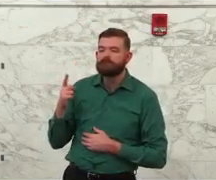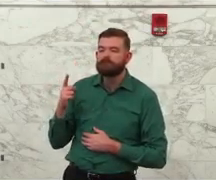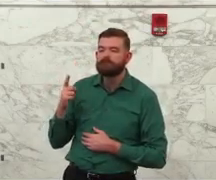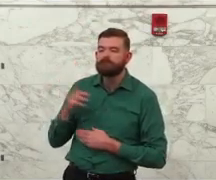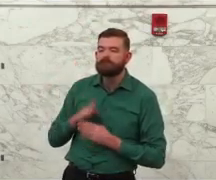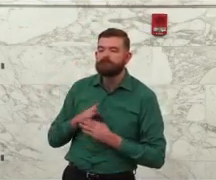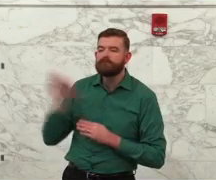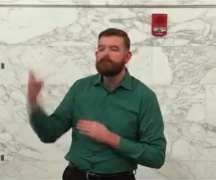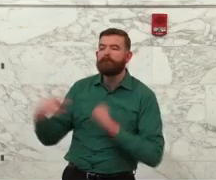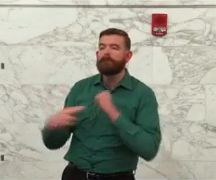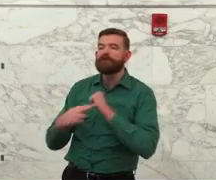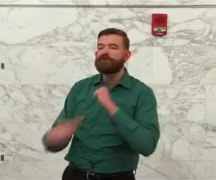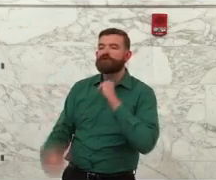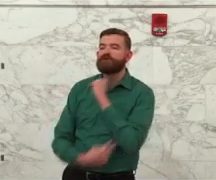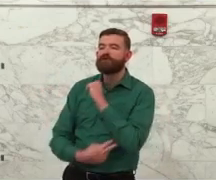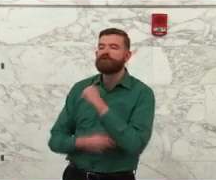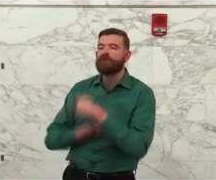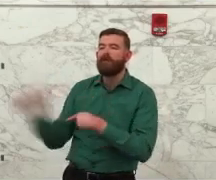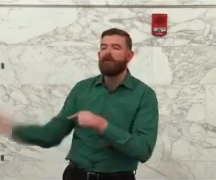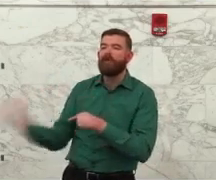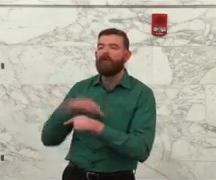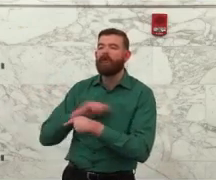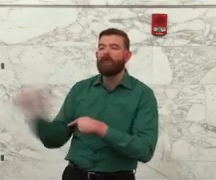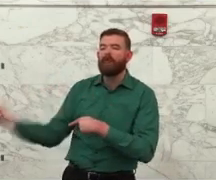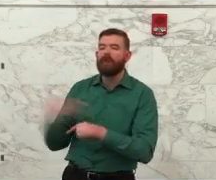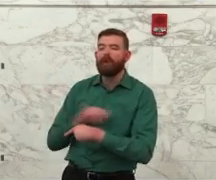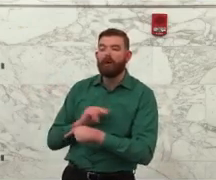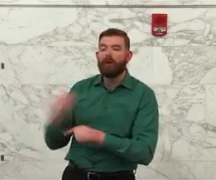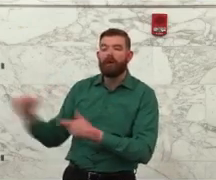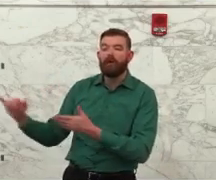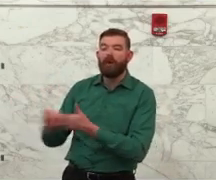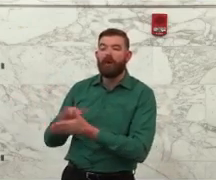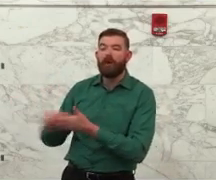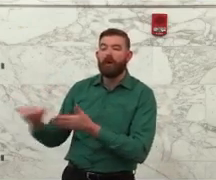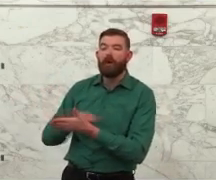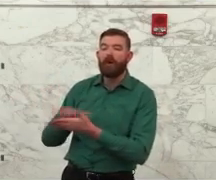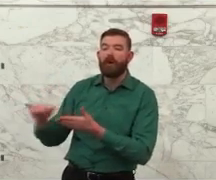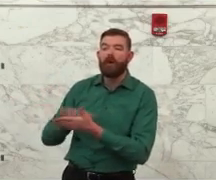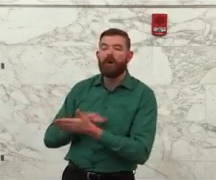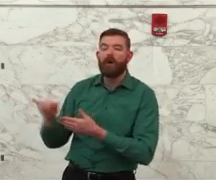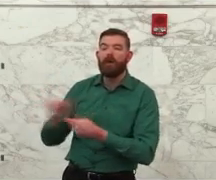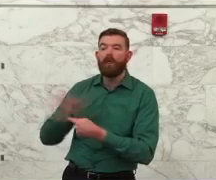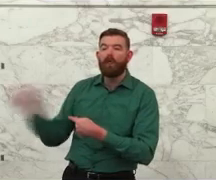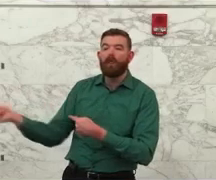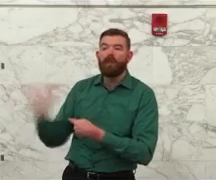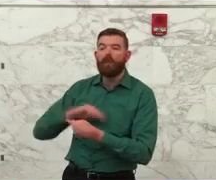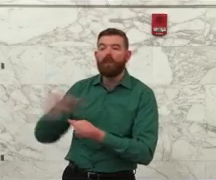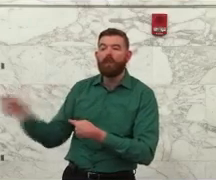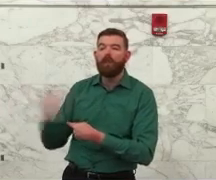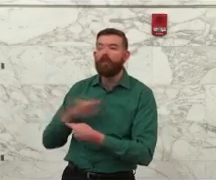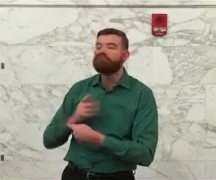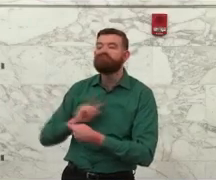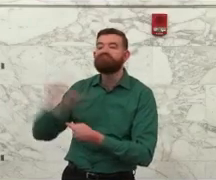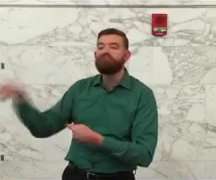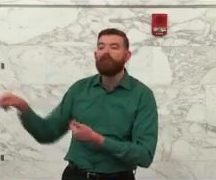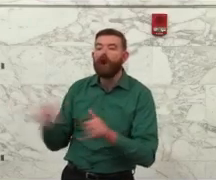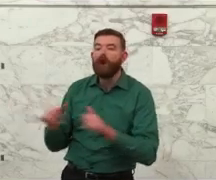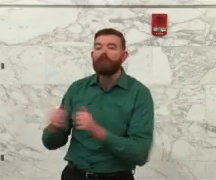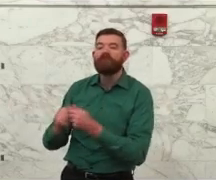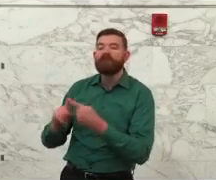for a reason. Okay. So crossing the Hudson to go hang out with people in New York City is not a good